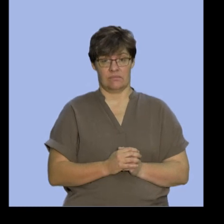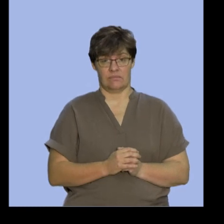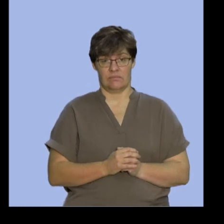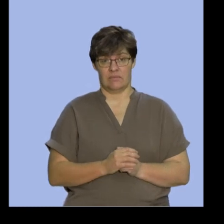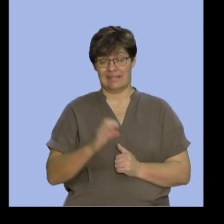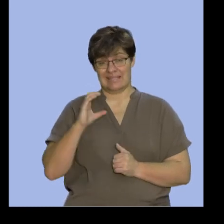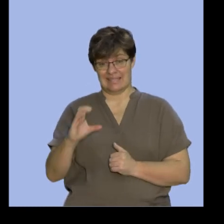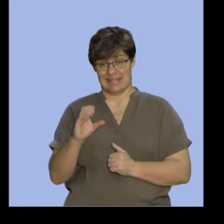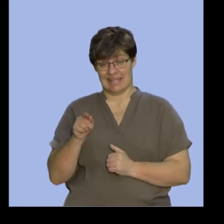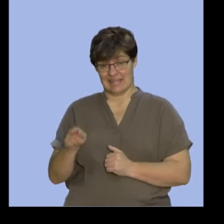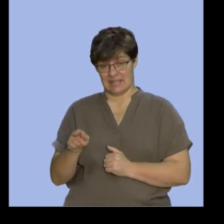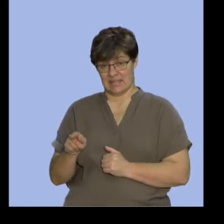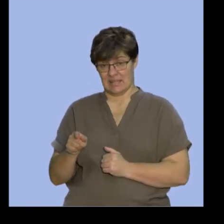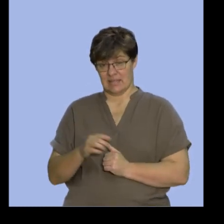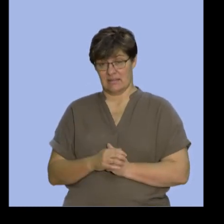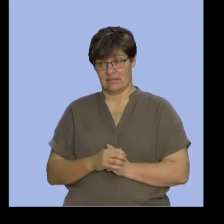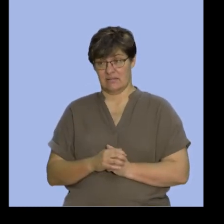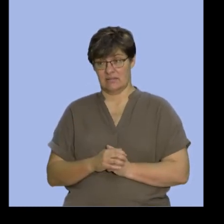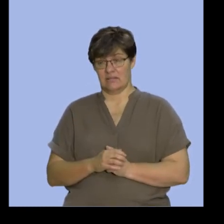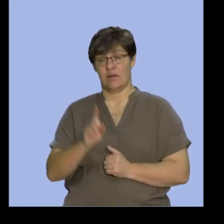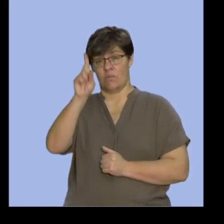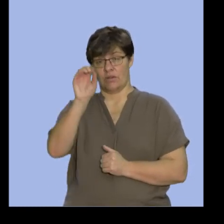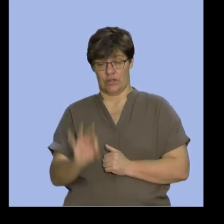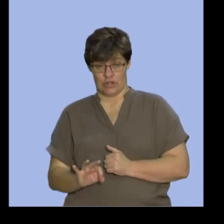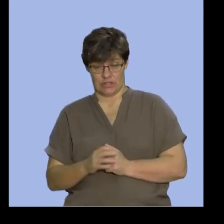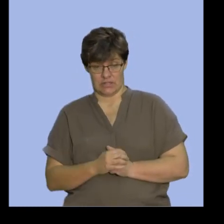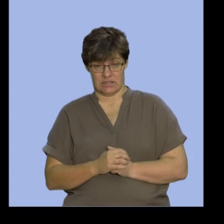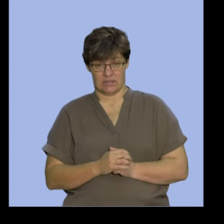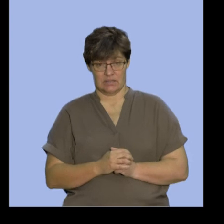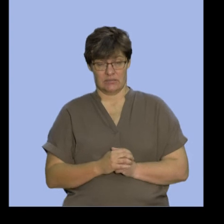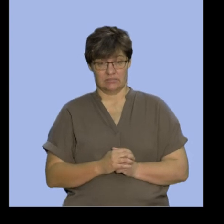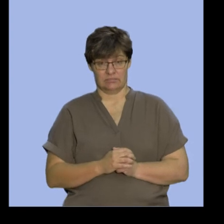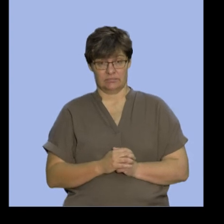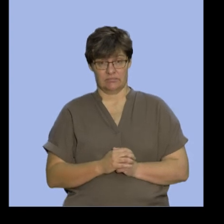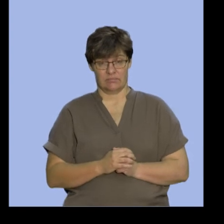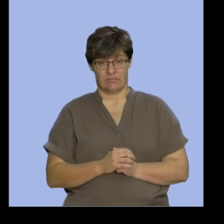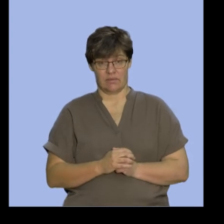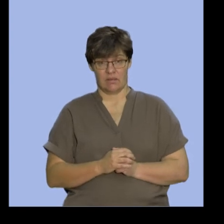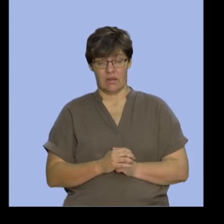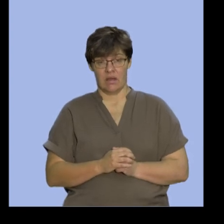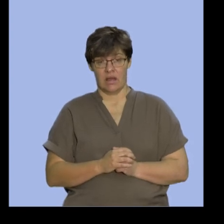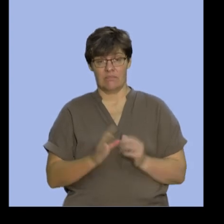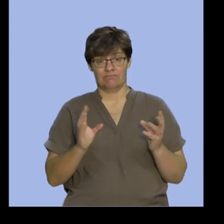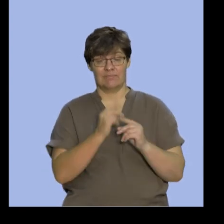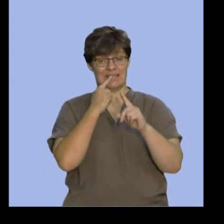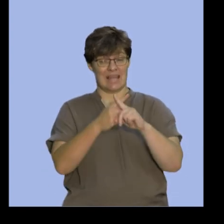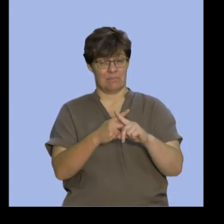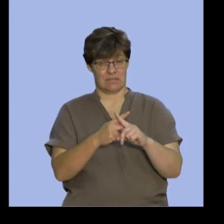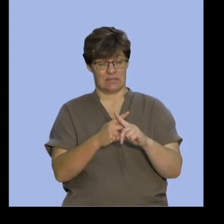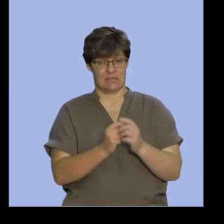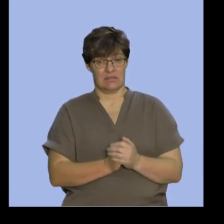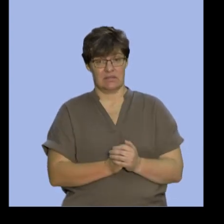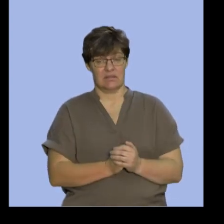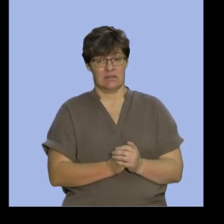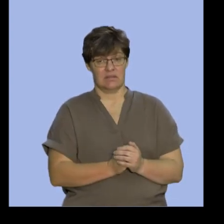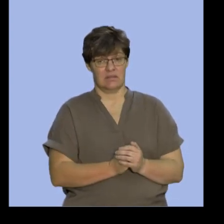C, recognize that's 1/3. Now, what's the product of those two? If we say multiply